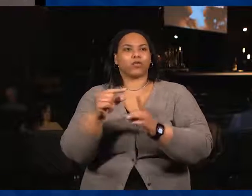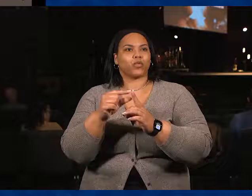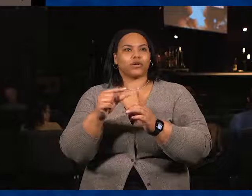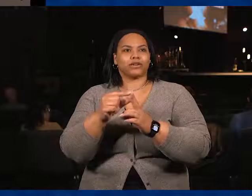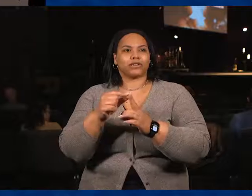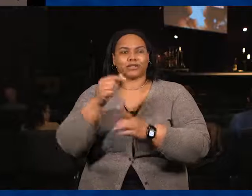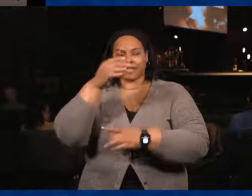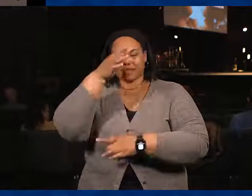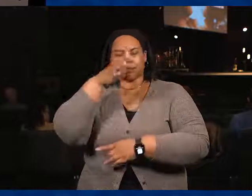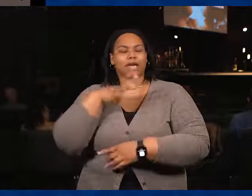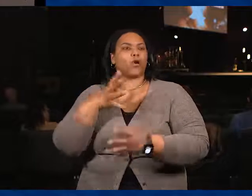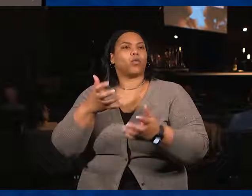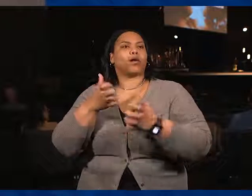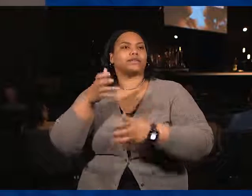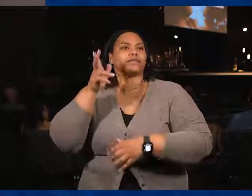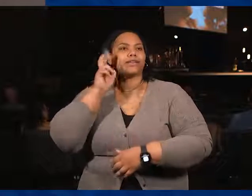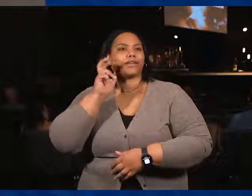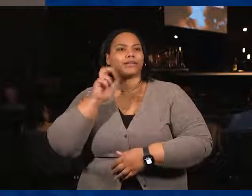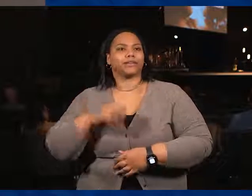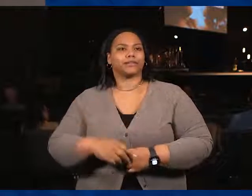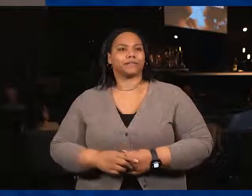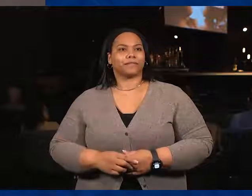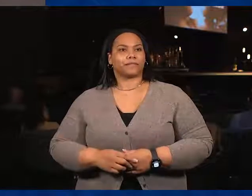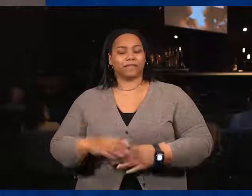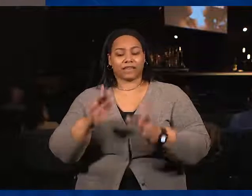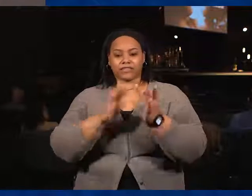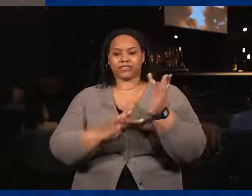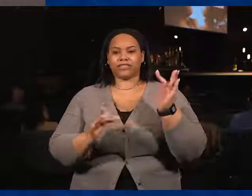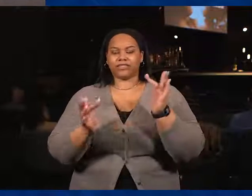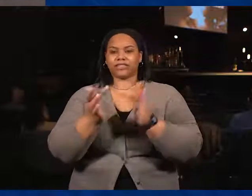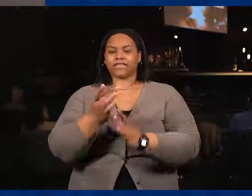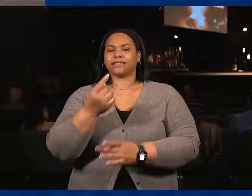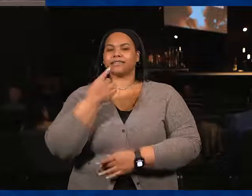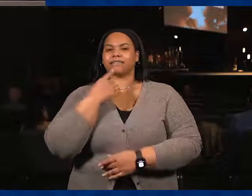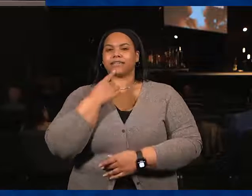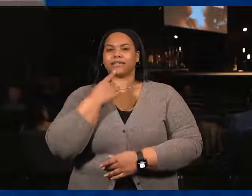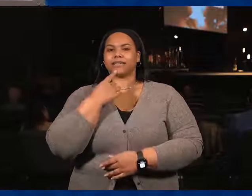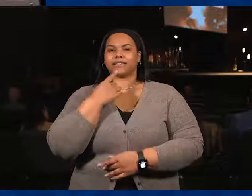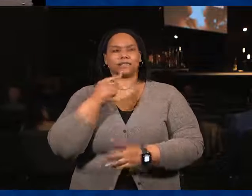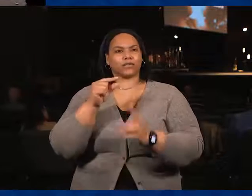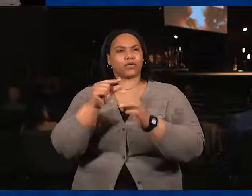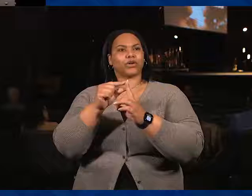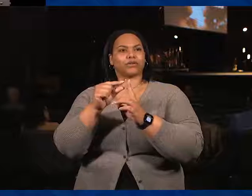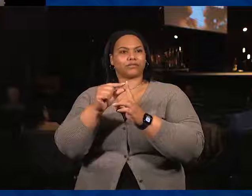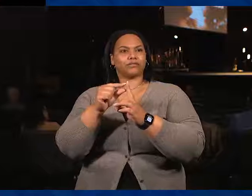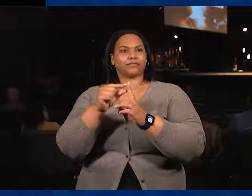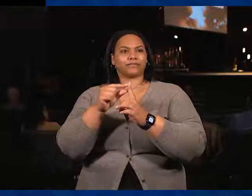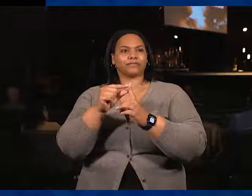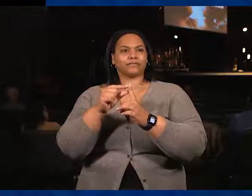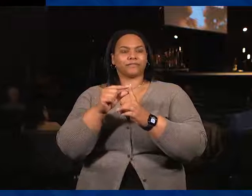hear. All Jesus says is a word.